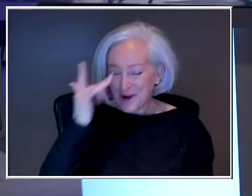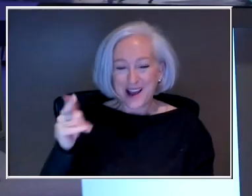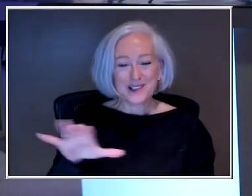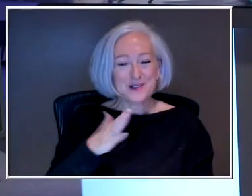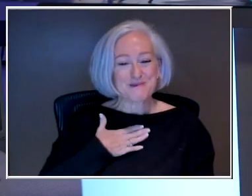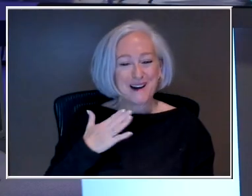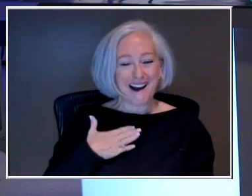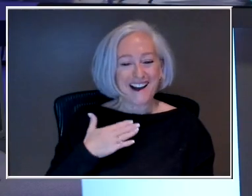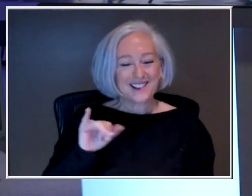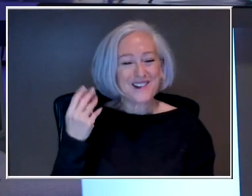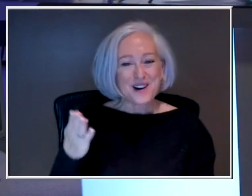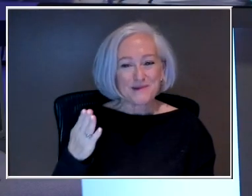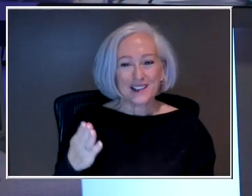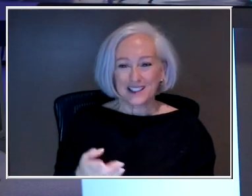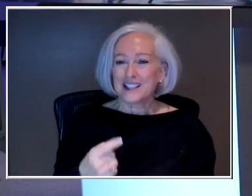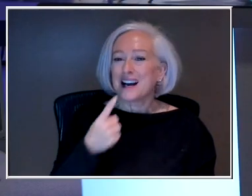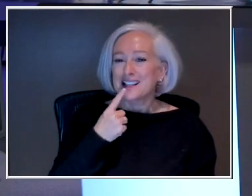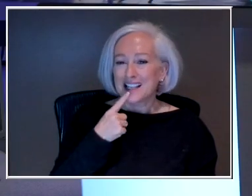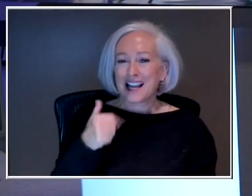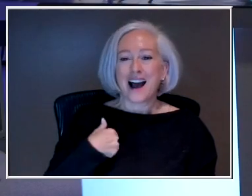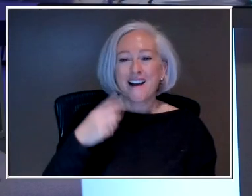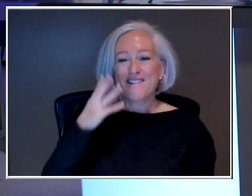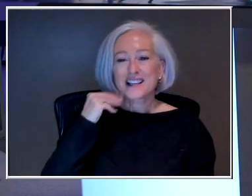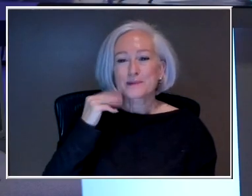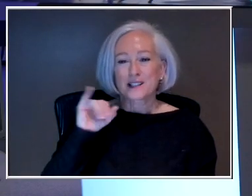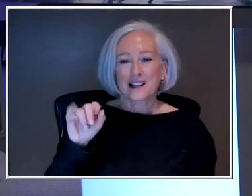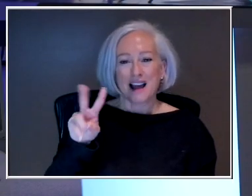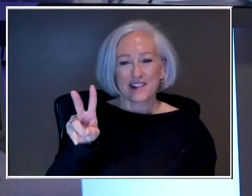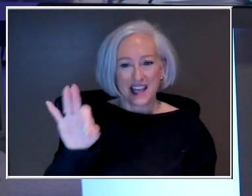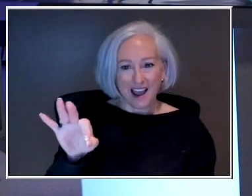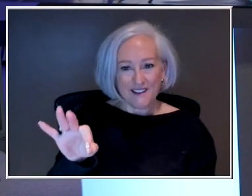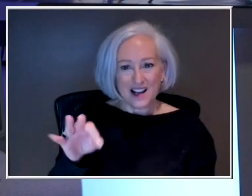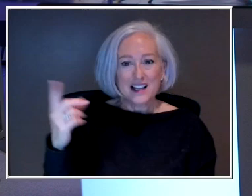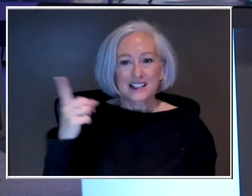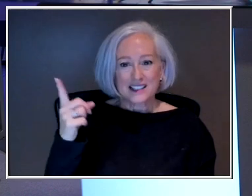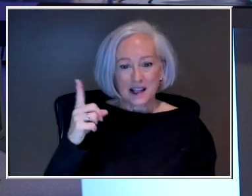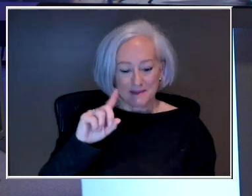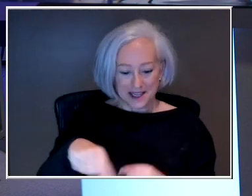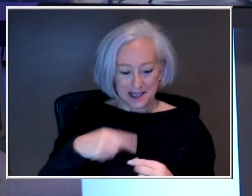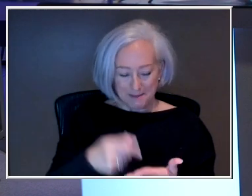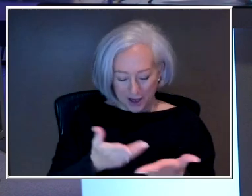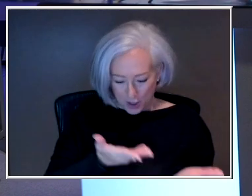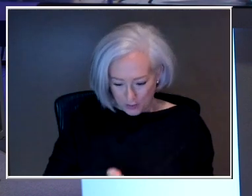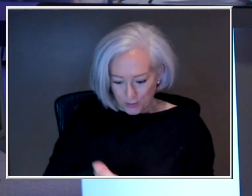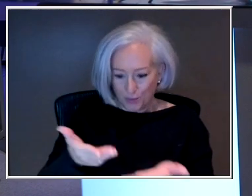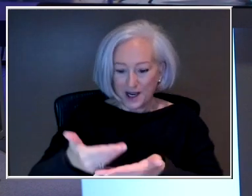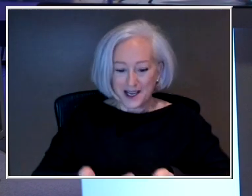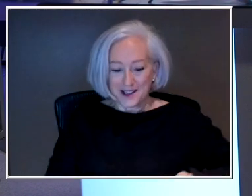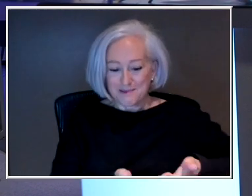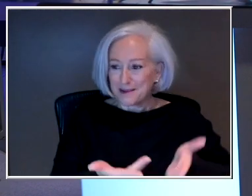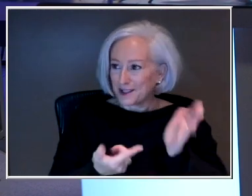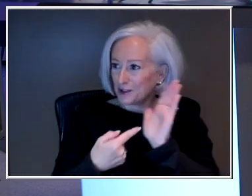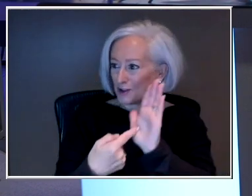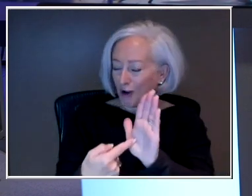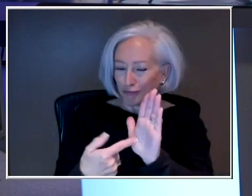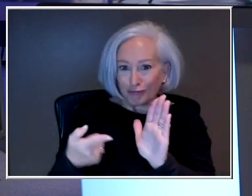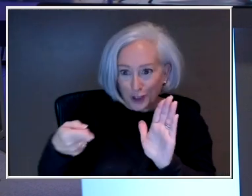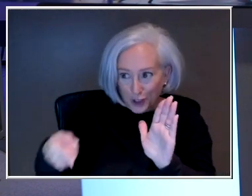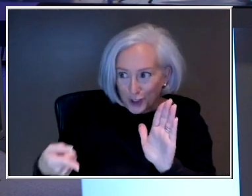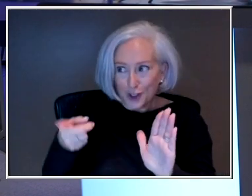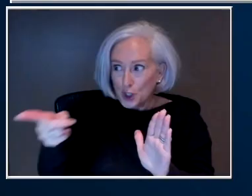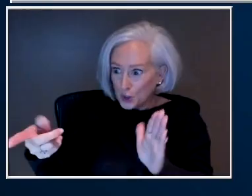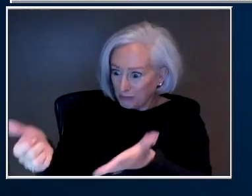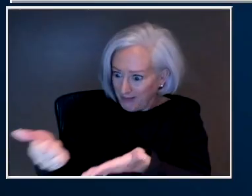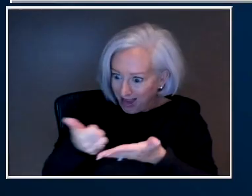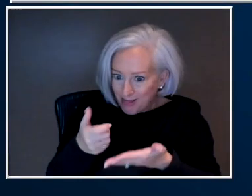gone through IVF before as well. And there was something about being able to take the baby to the doctor and said, see what you did? This is what you did. So it must feel really good. Oh,